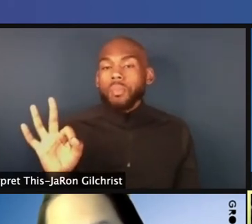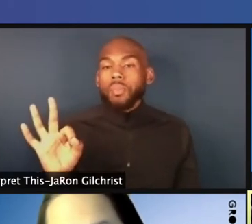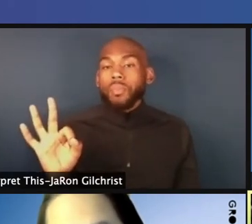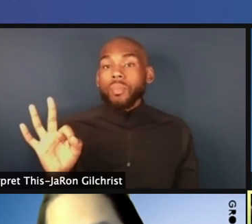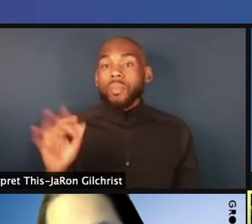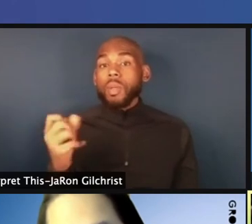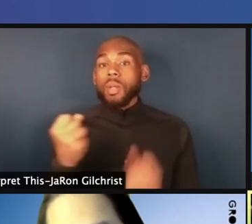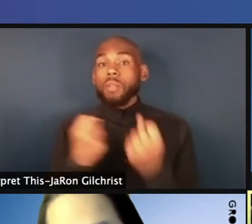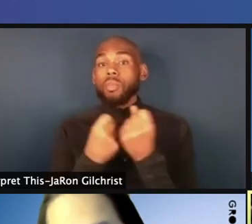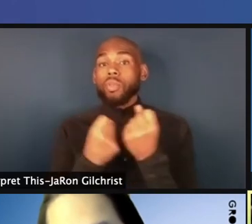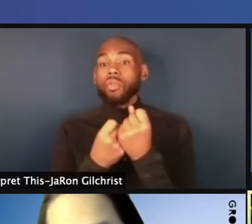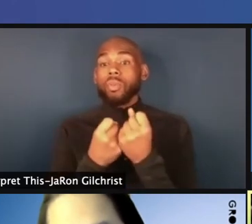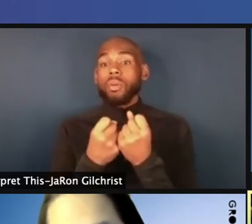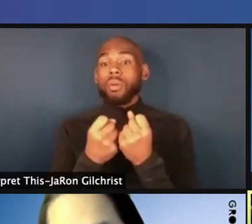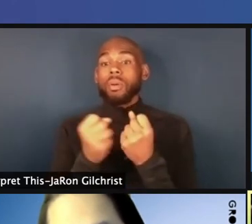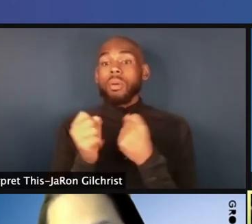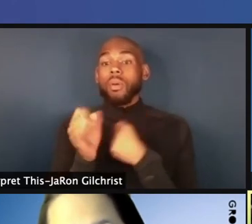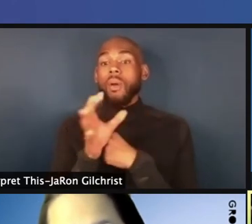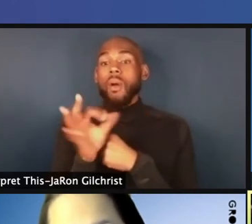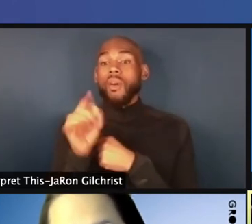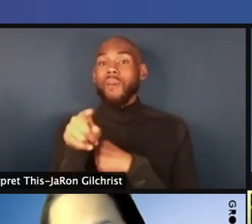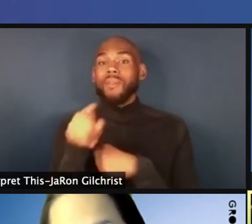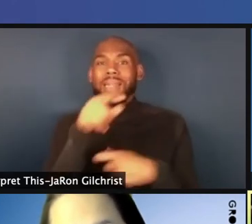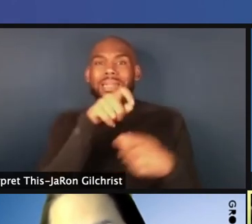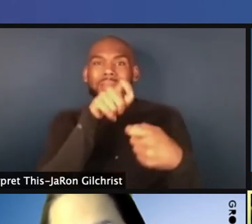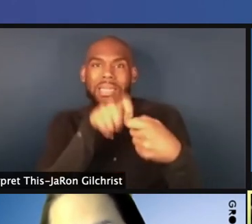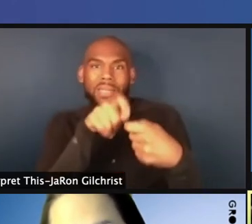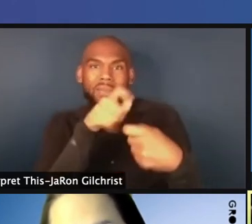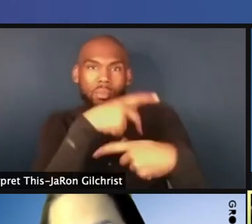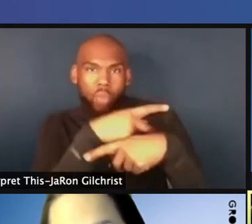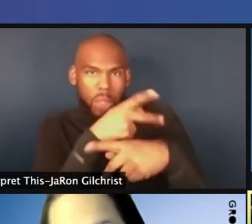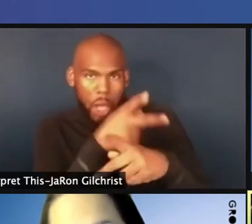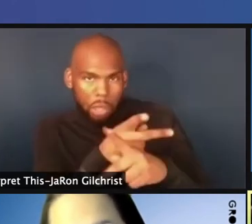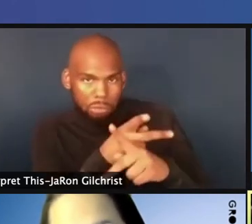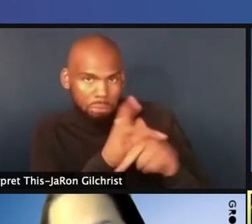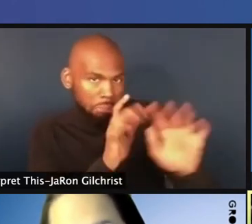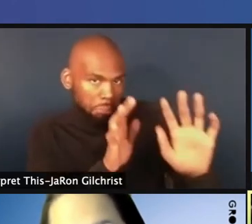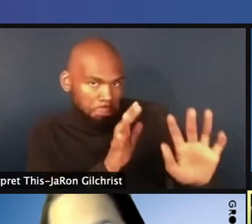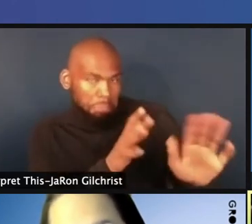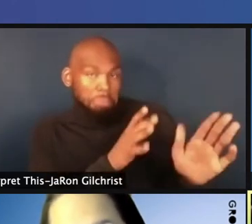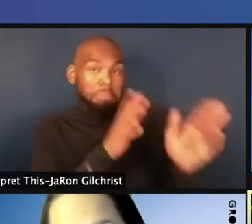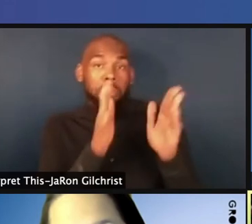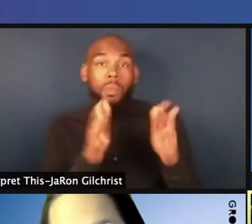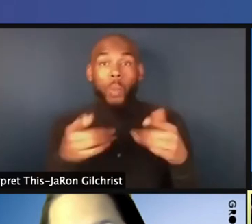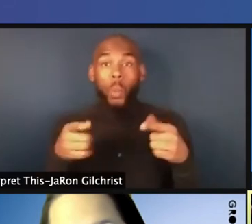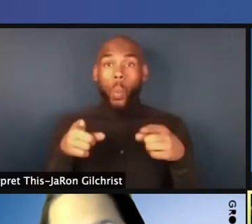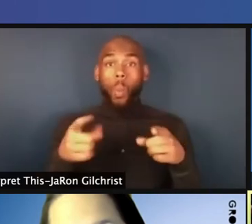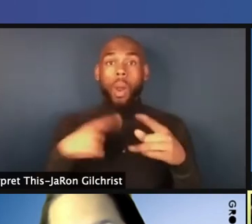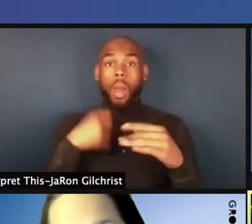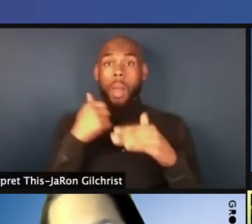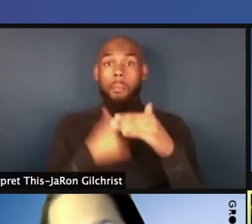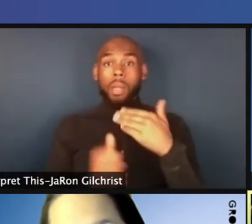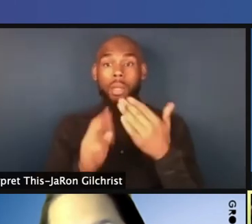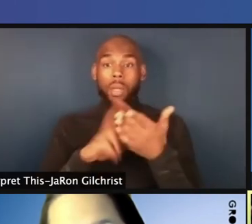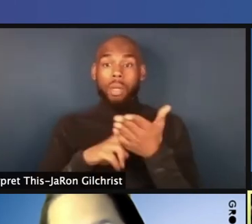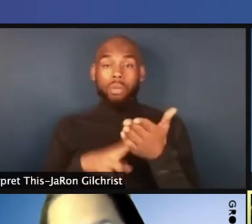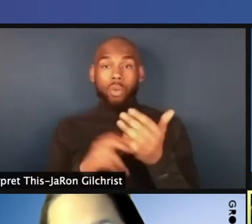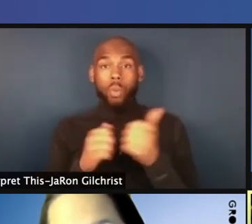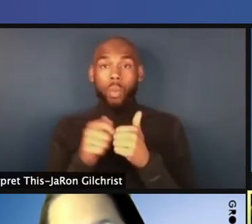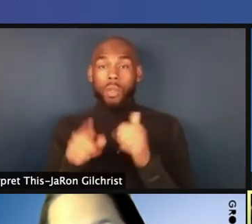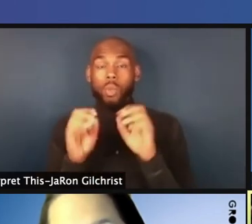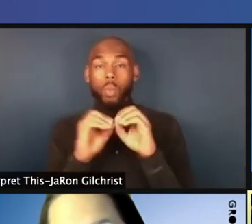sponsorships of this specific production. That's one. You could say, while I am under contract with this organization,